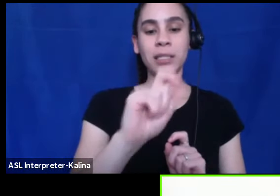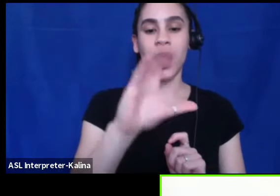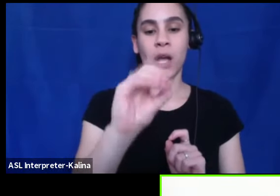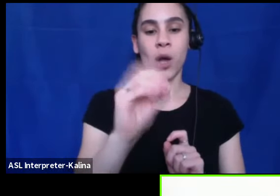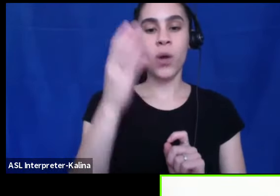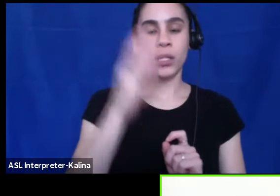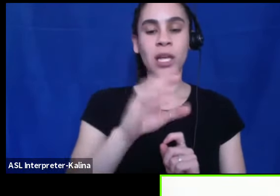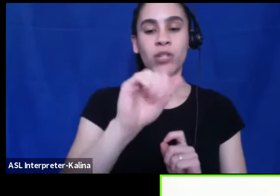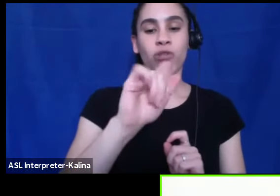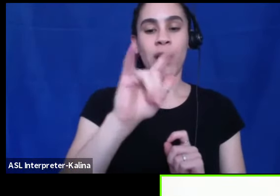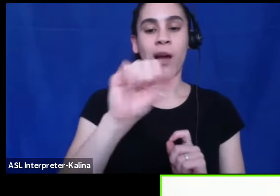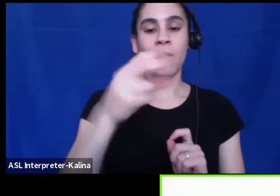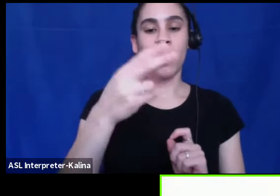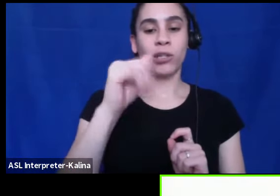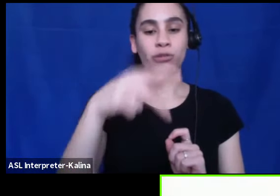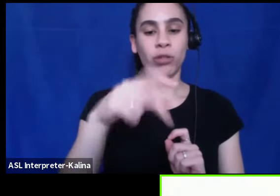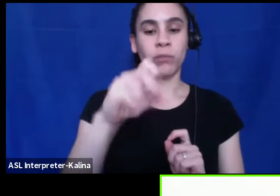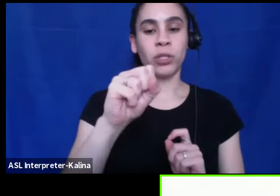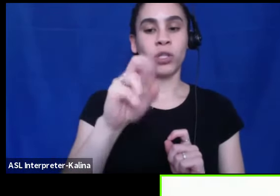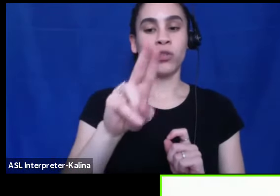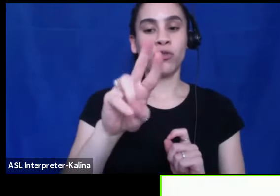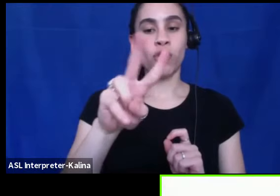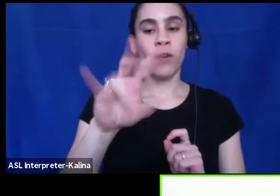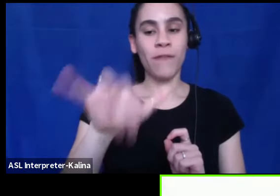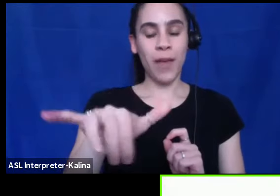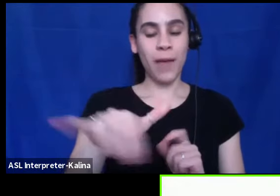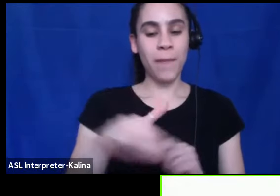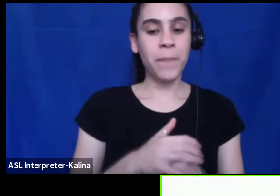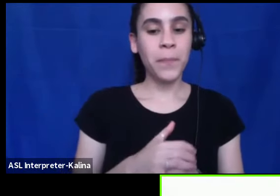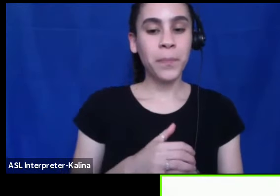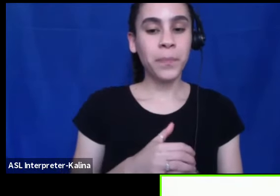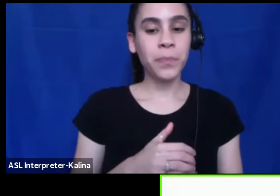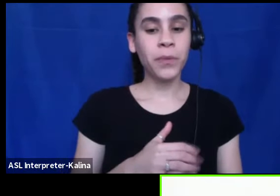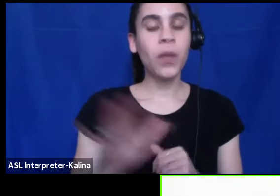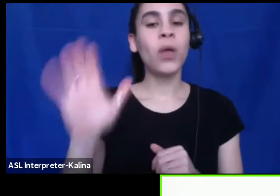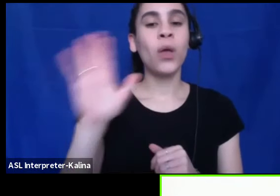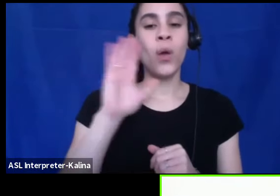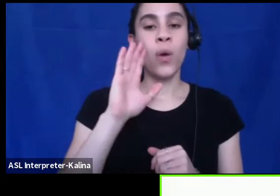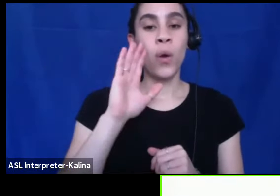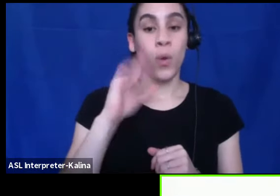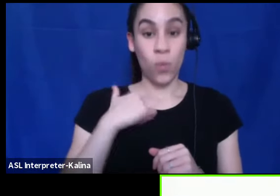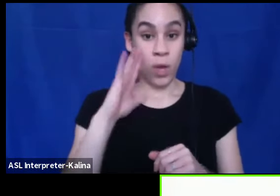changecatalyst.co/allyship survey. And we will, be using this,